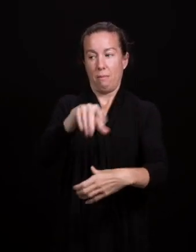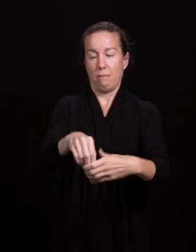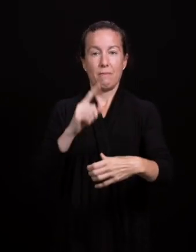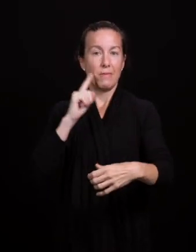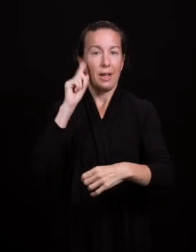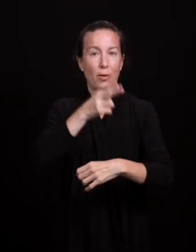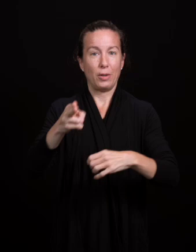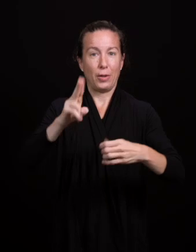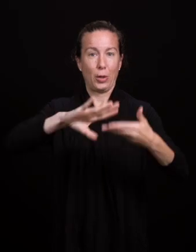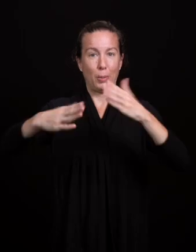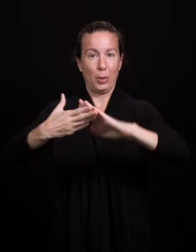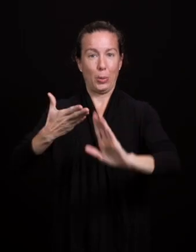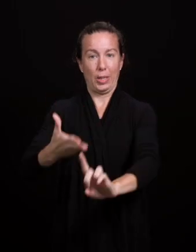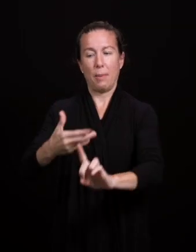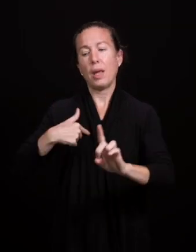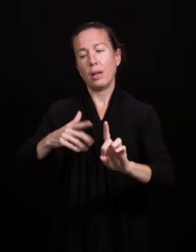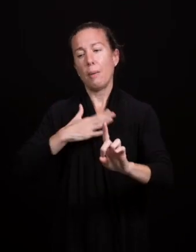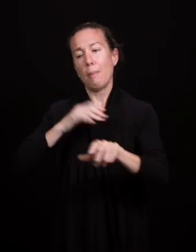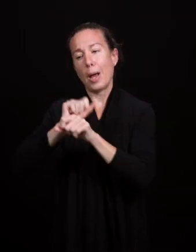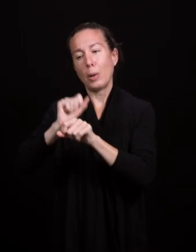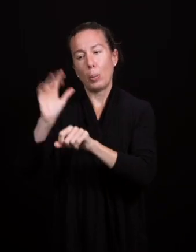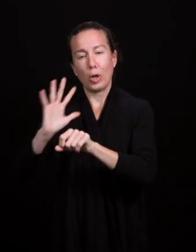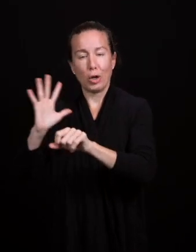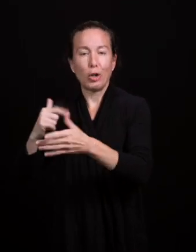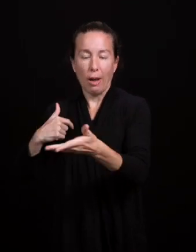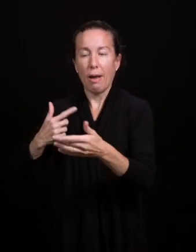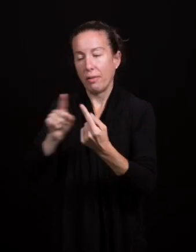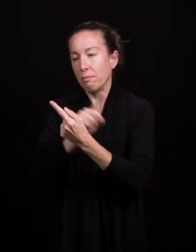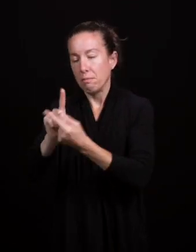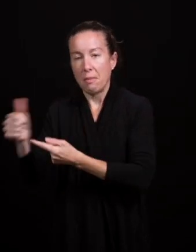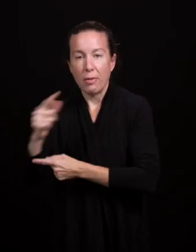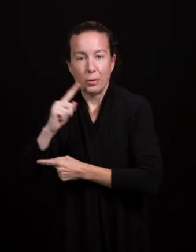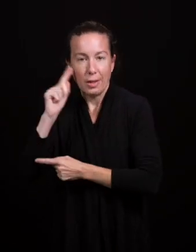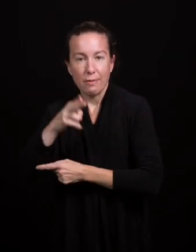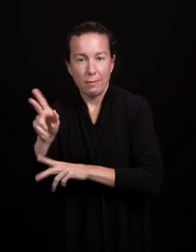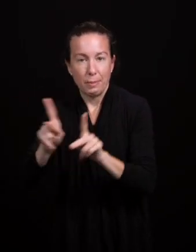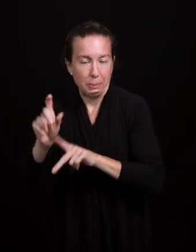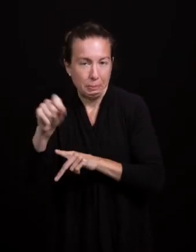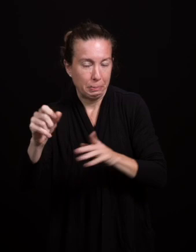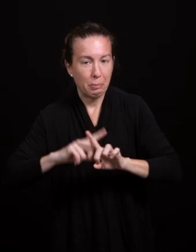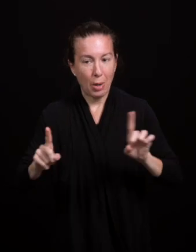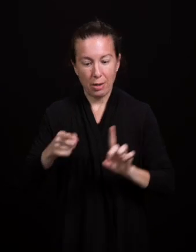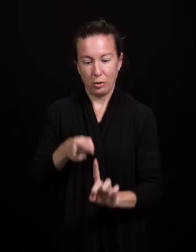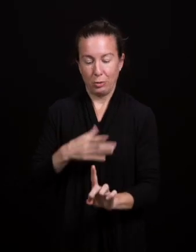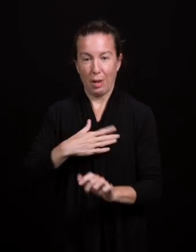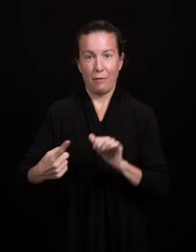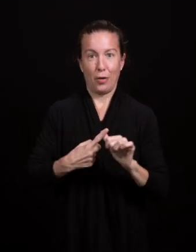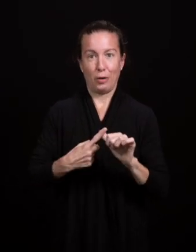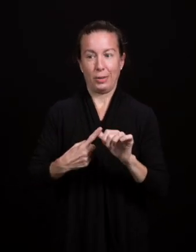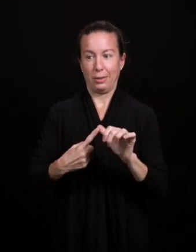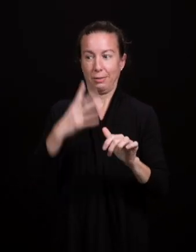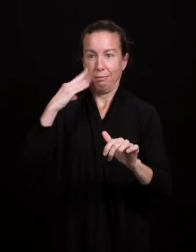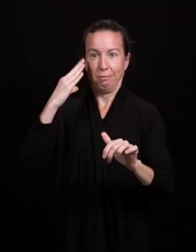community, other than some work that I've done in the past. And so we did a lot of research and talked with a lot of